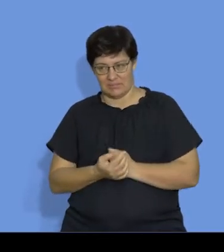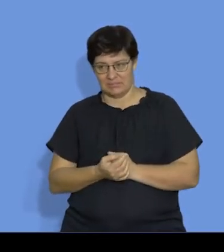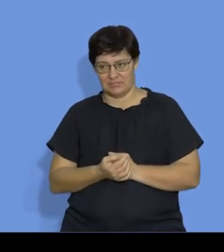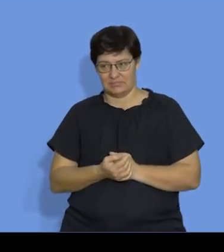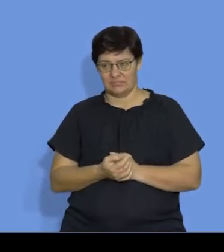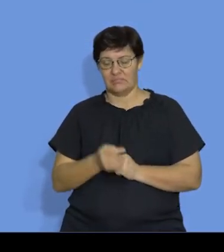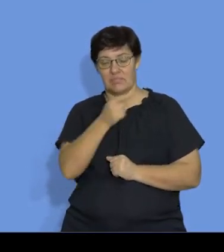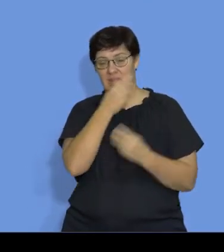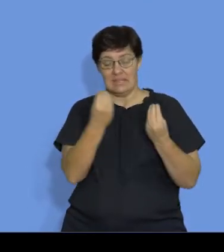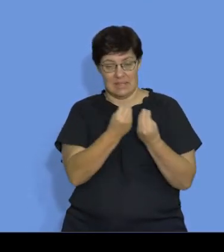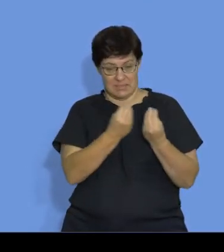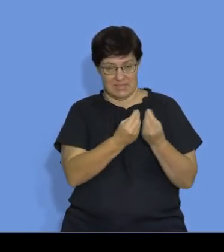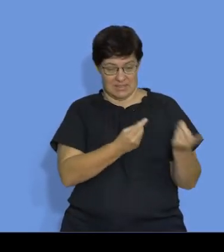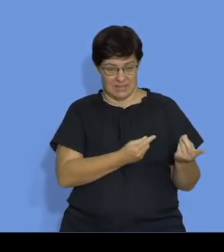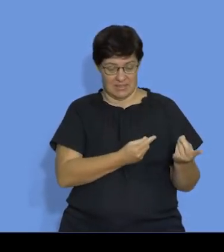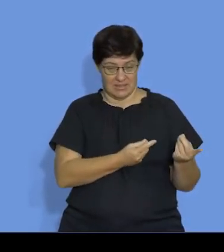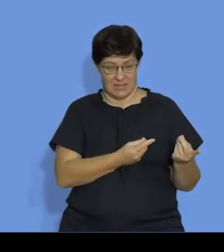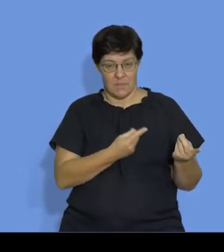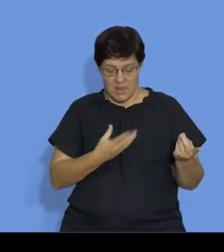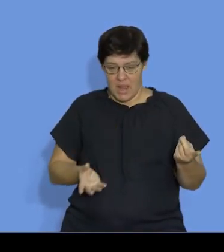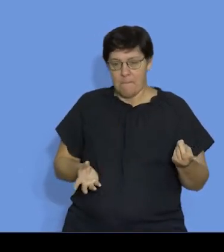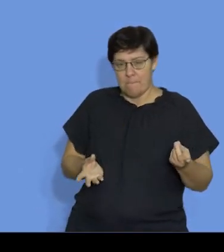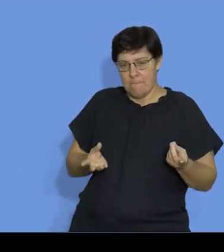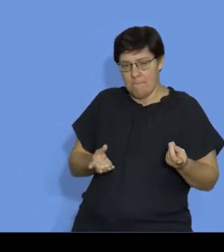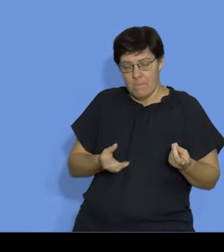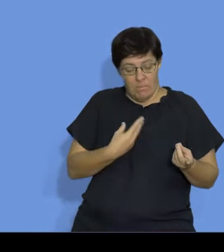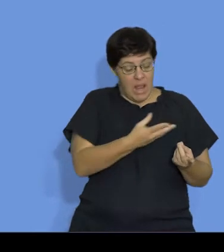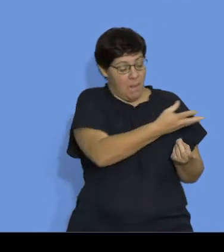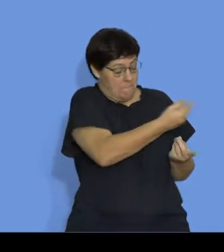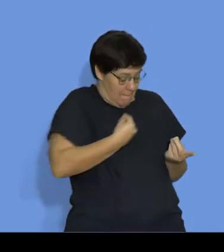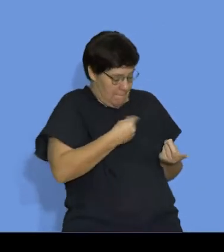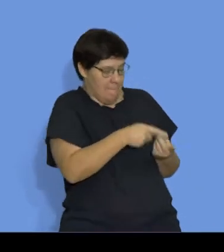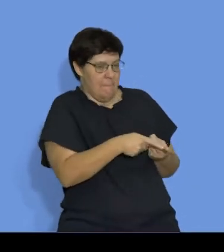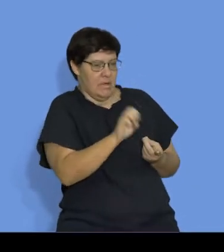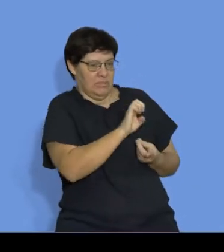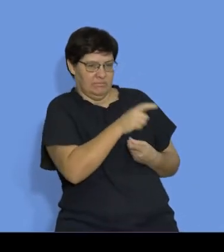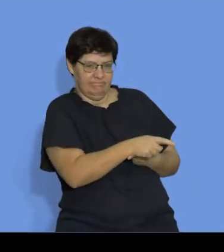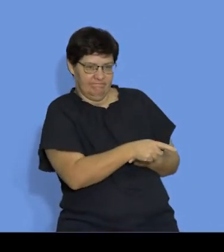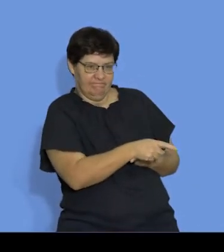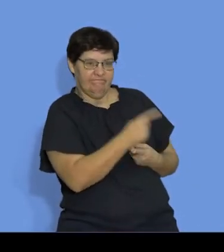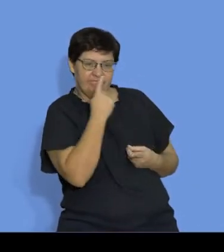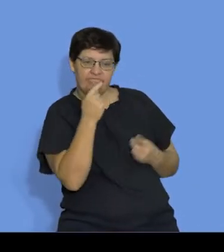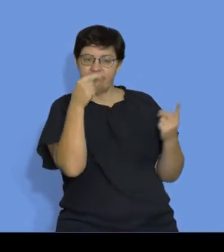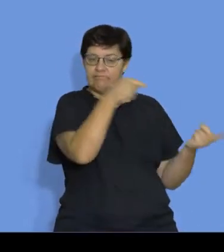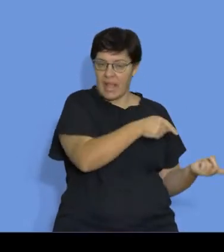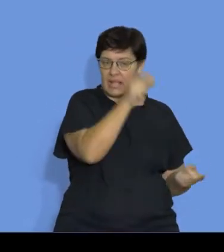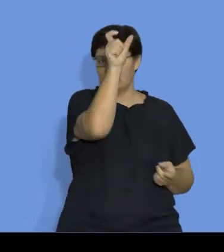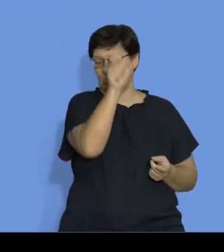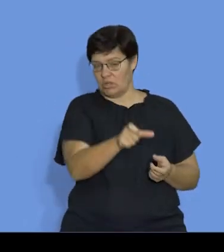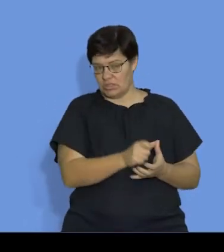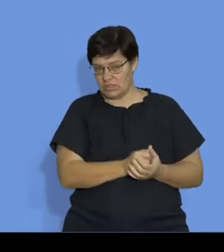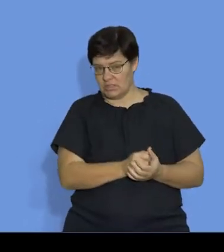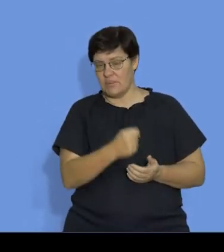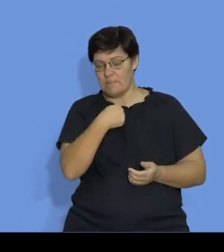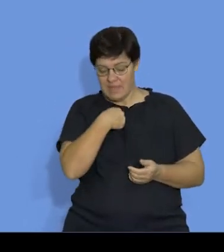is the substance that undergoes the gain of electrons. Now, it goes back again to the terminology. So the one that